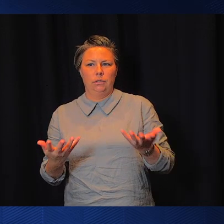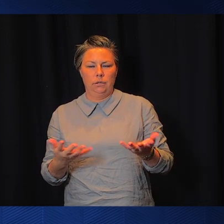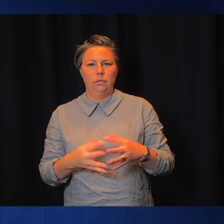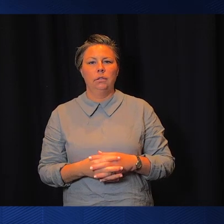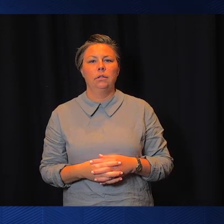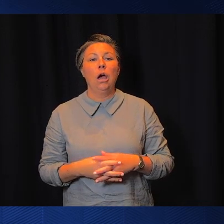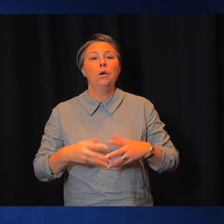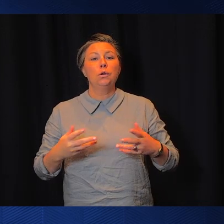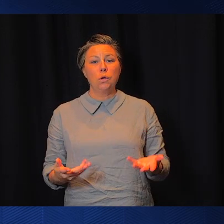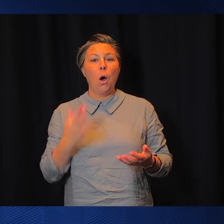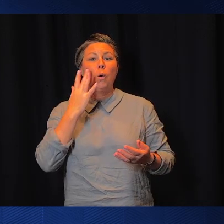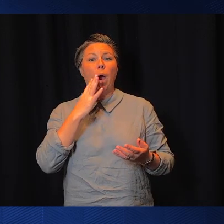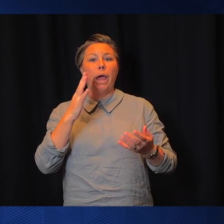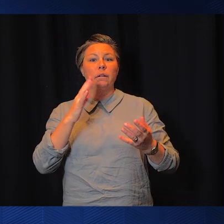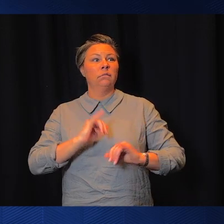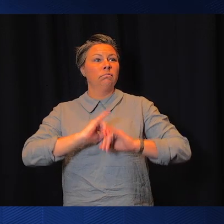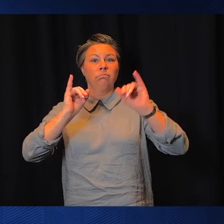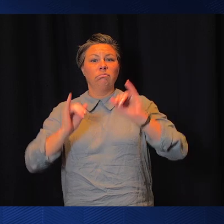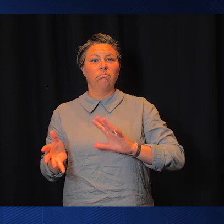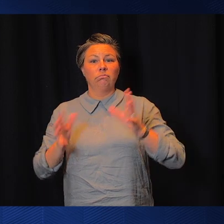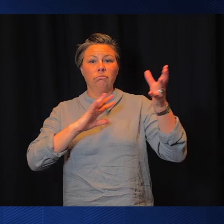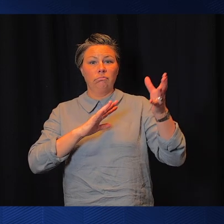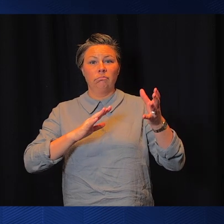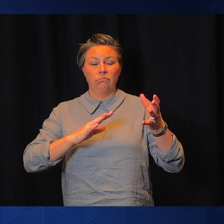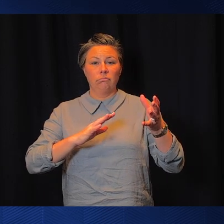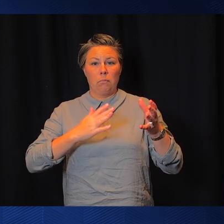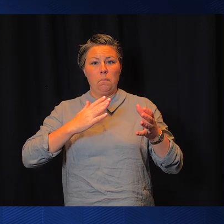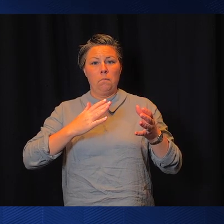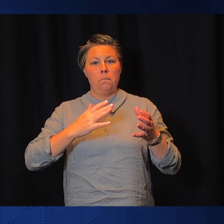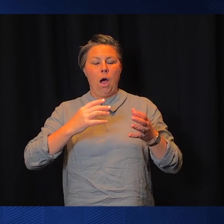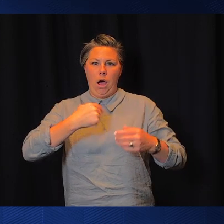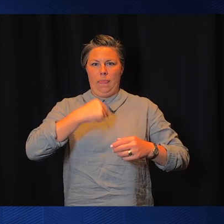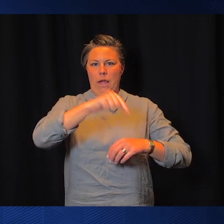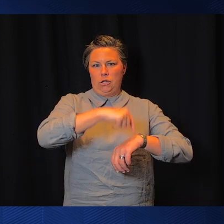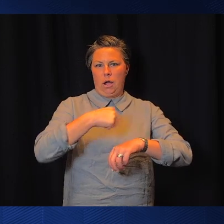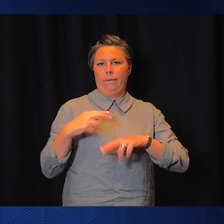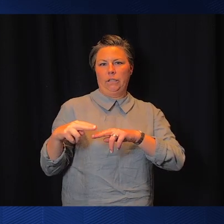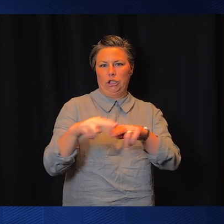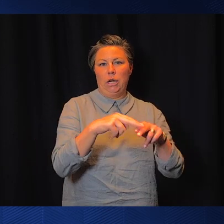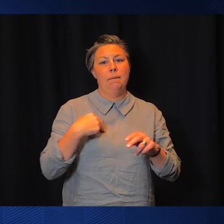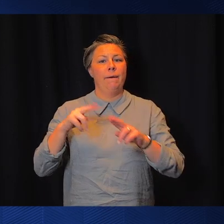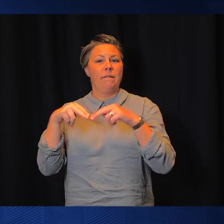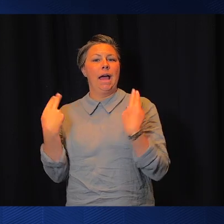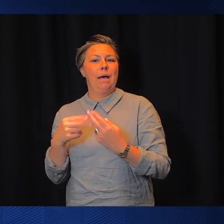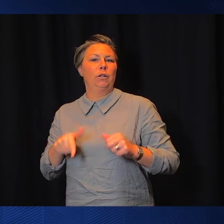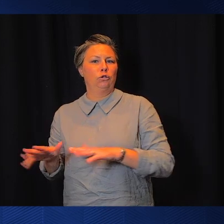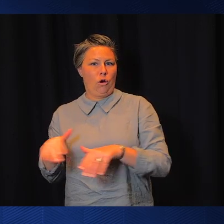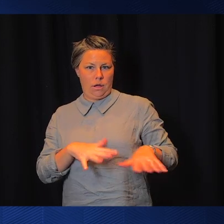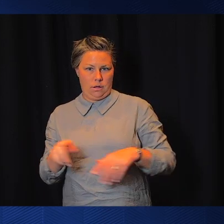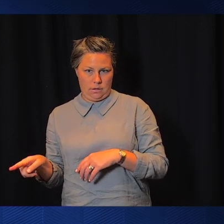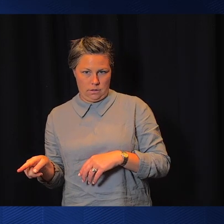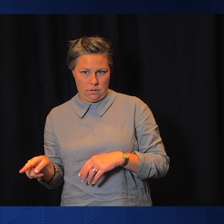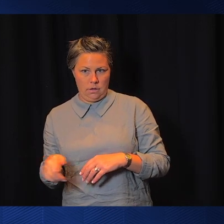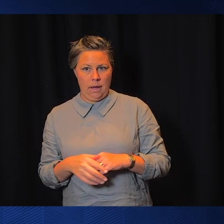crisis, my family, I'm only on my own in Fiji. My family were in Tonga. So the emotional